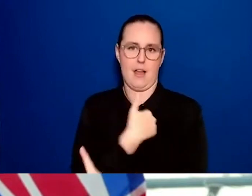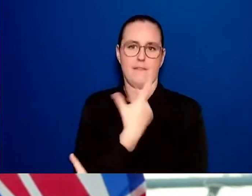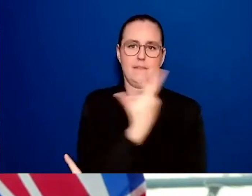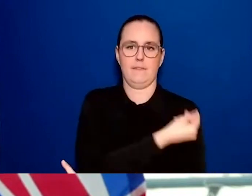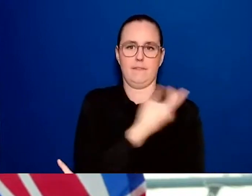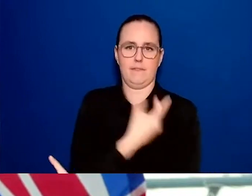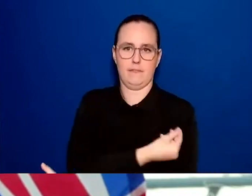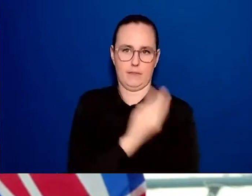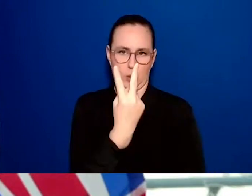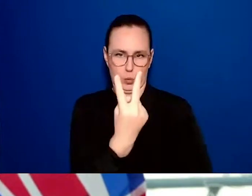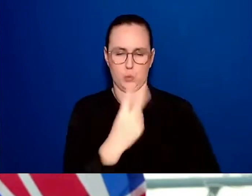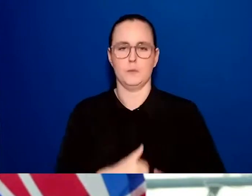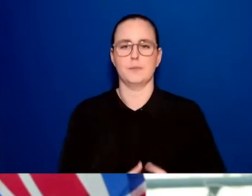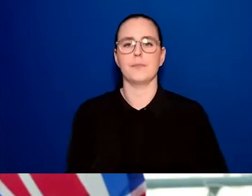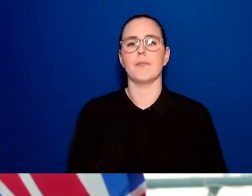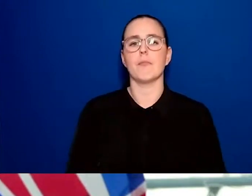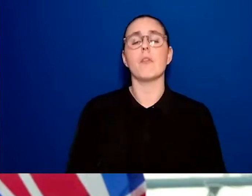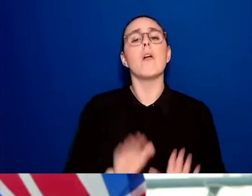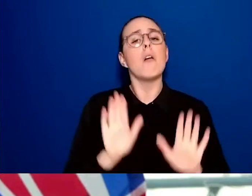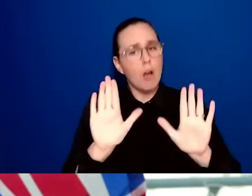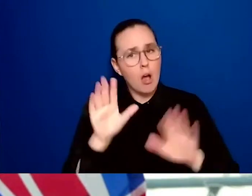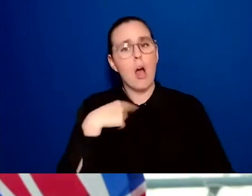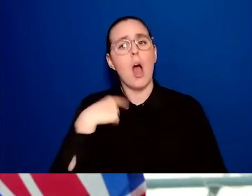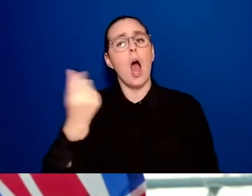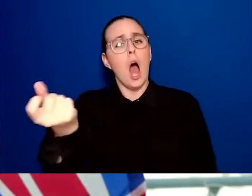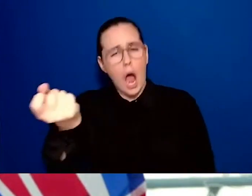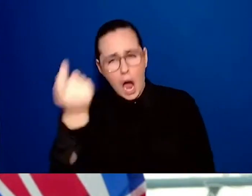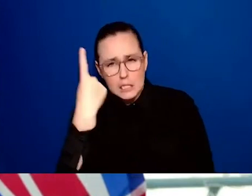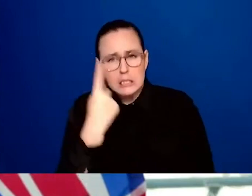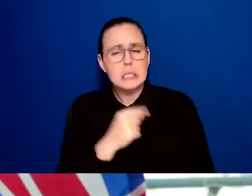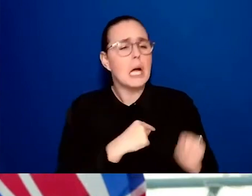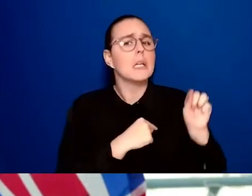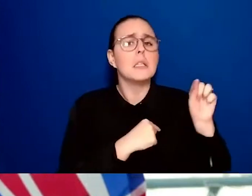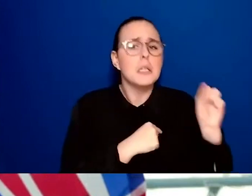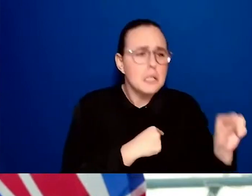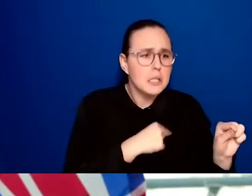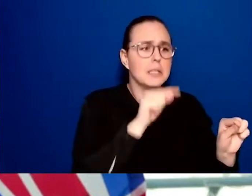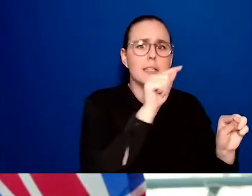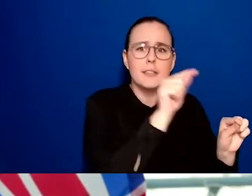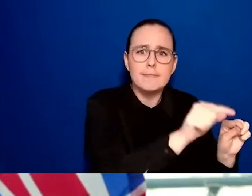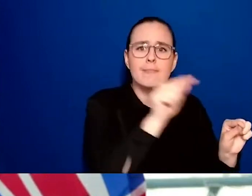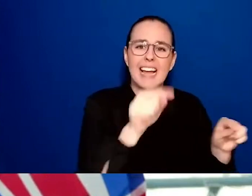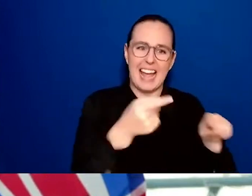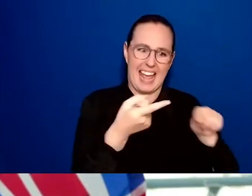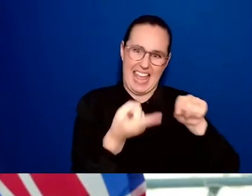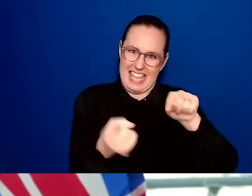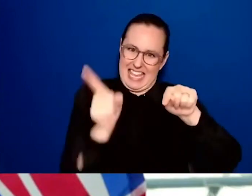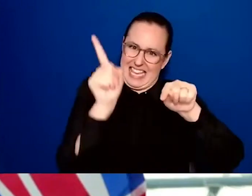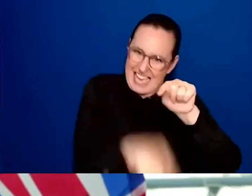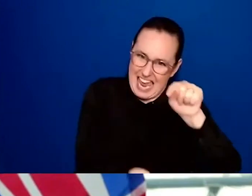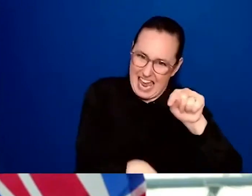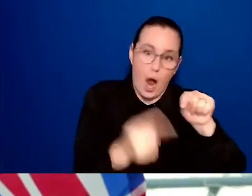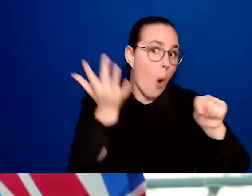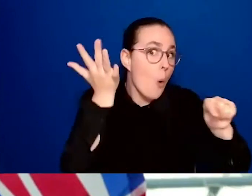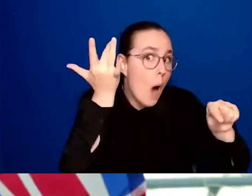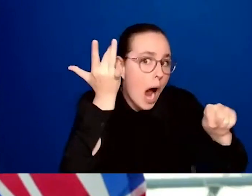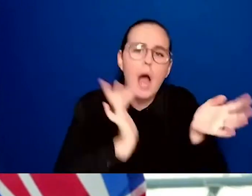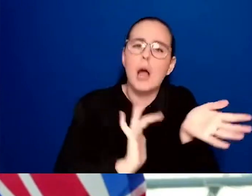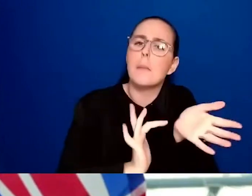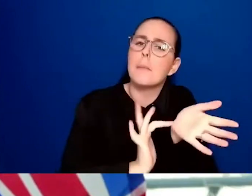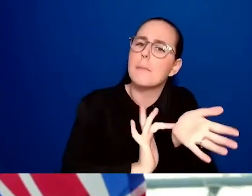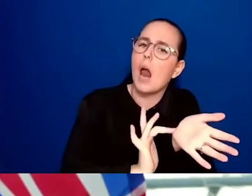fully vaccinated, and we will have a process in place through my office with a committee of experts provincially to review